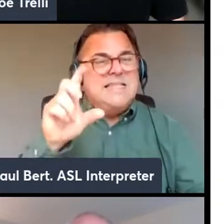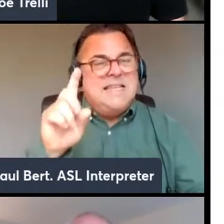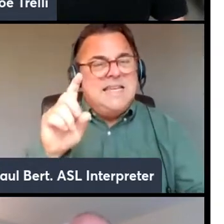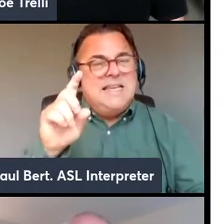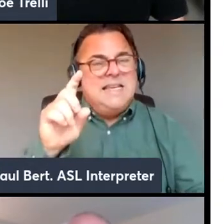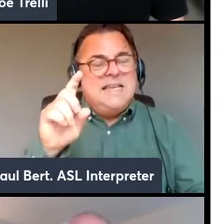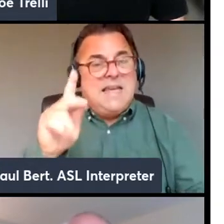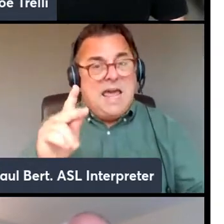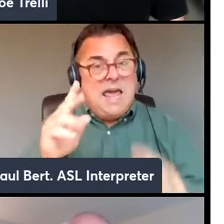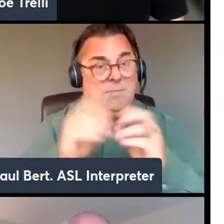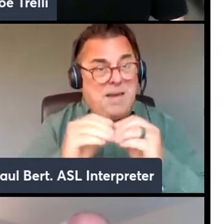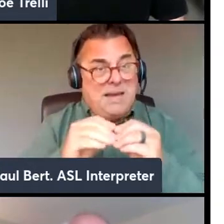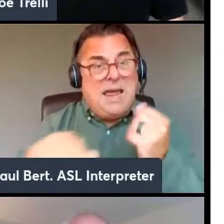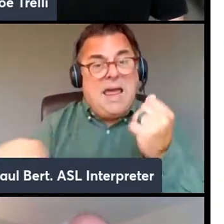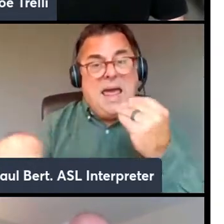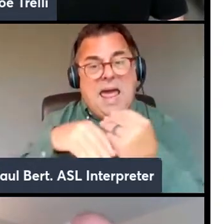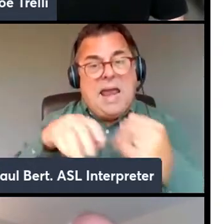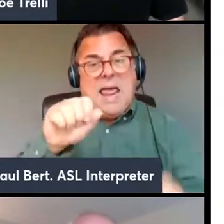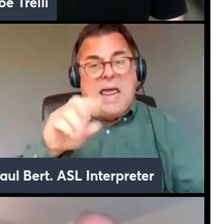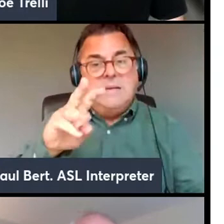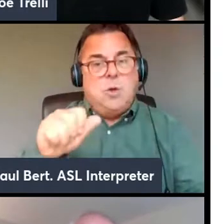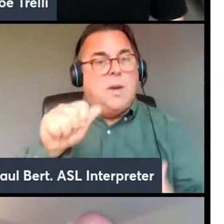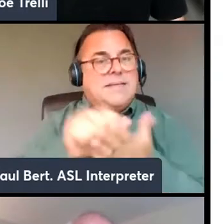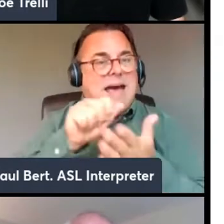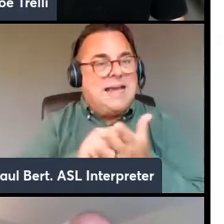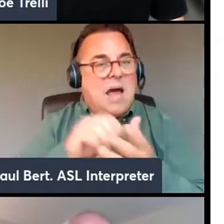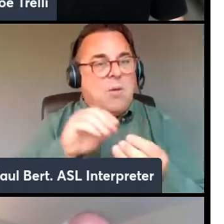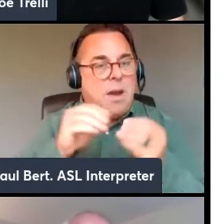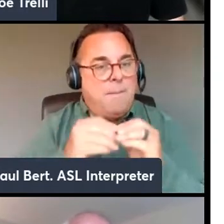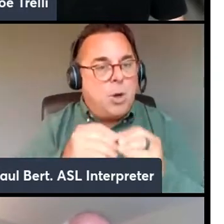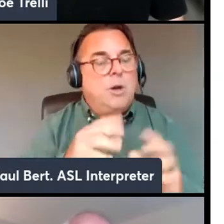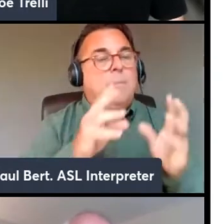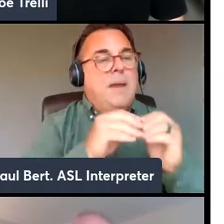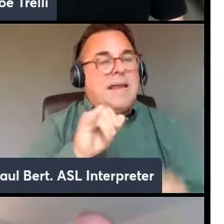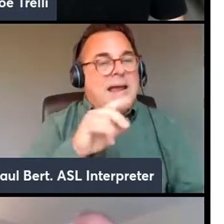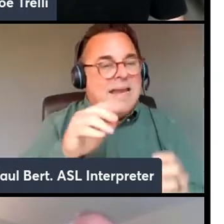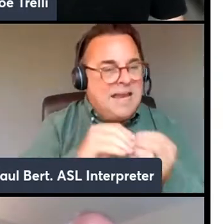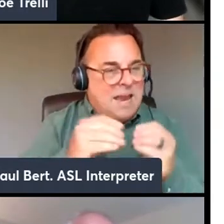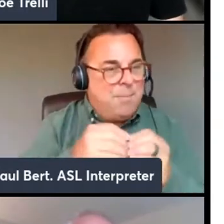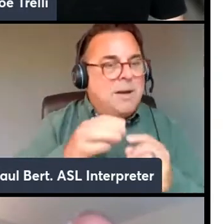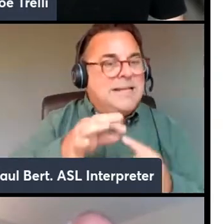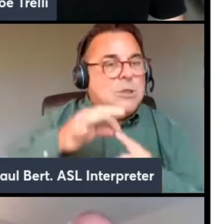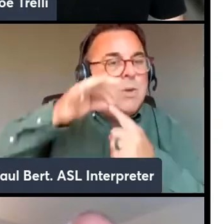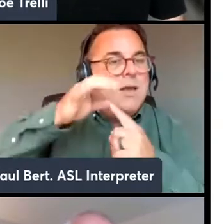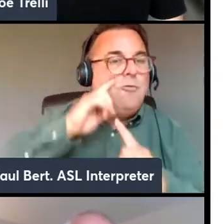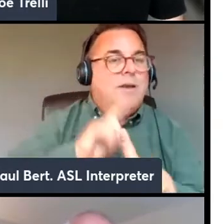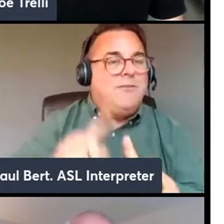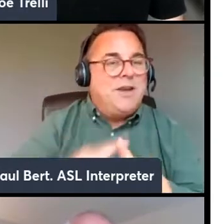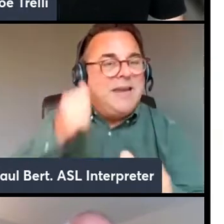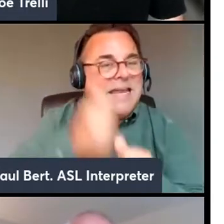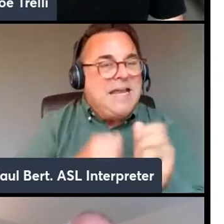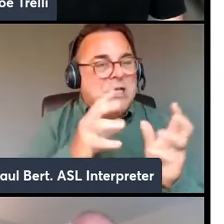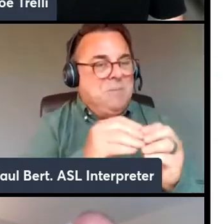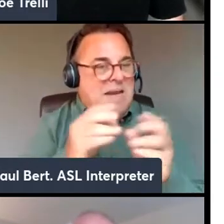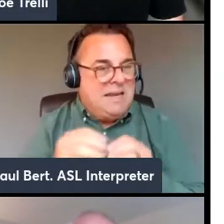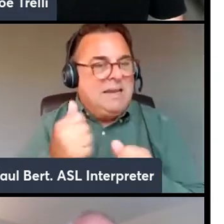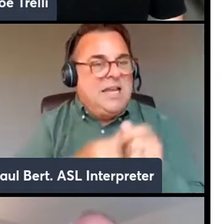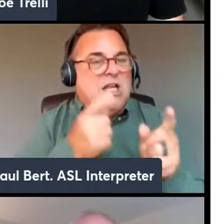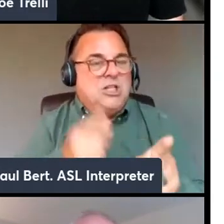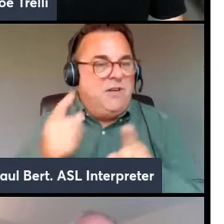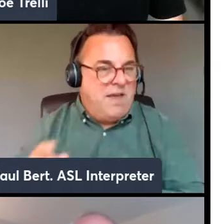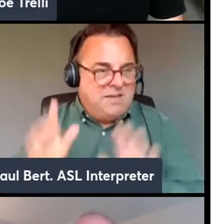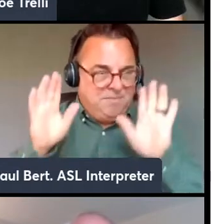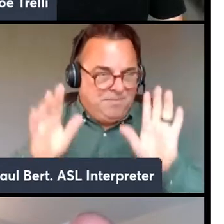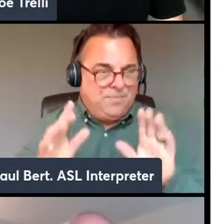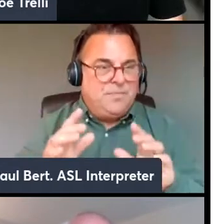put your AWS account ID. You'd put the meeting ID, which is unique to each of each